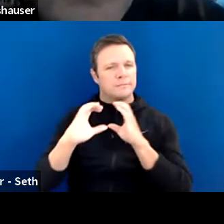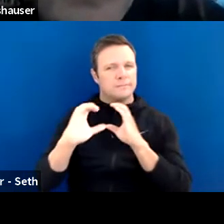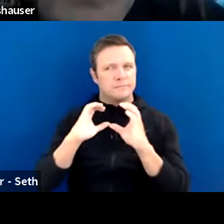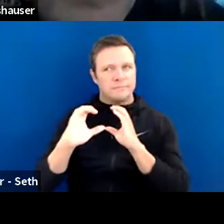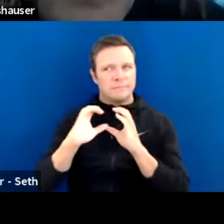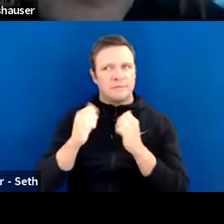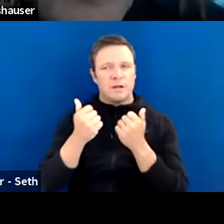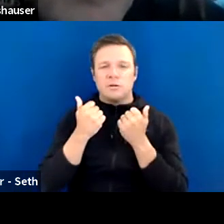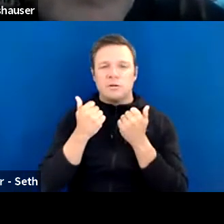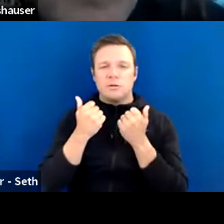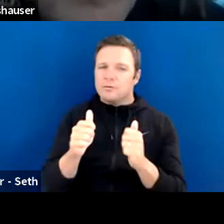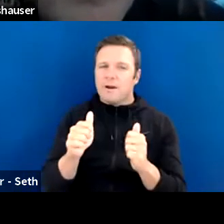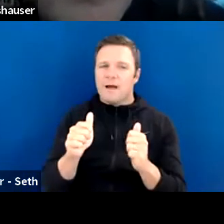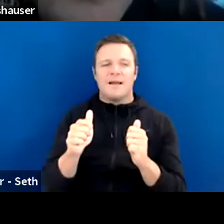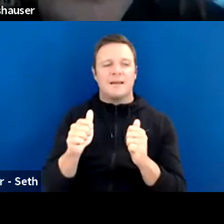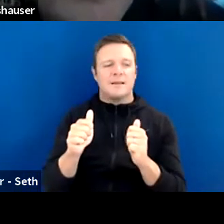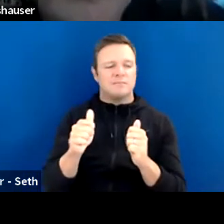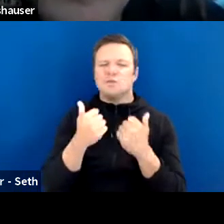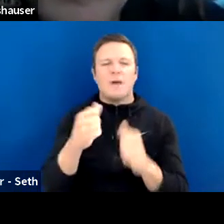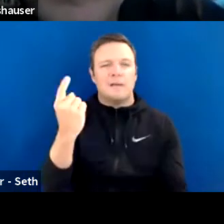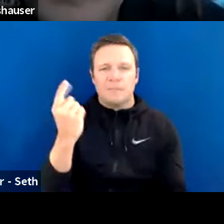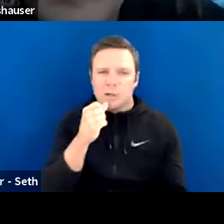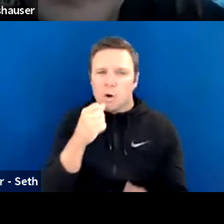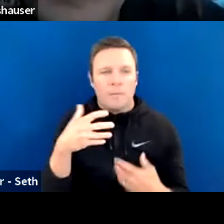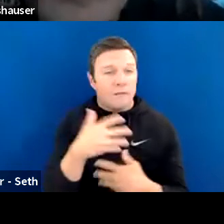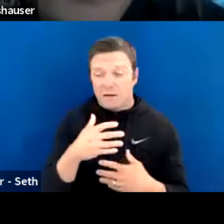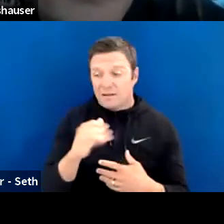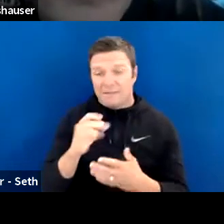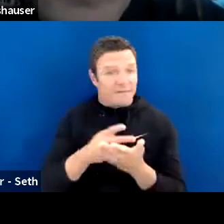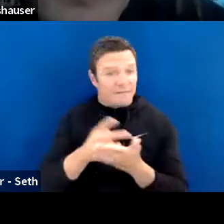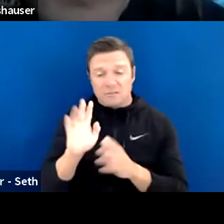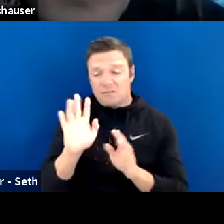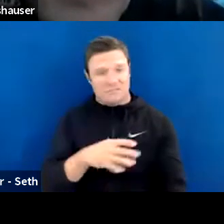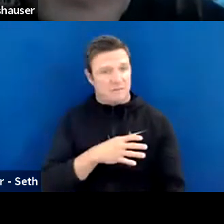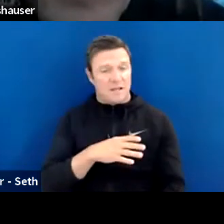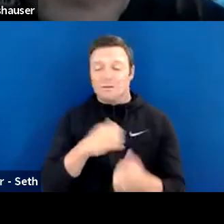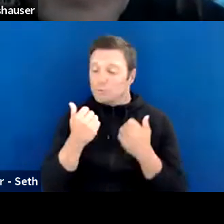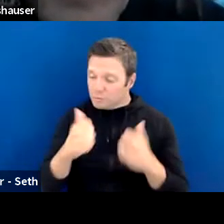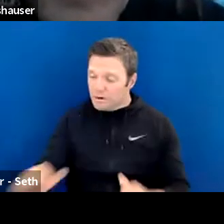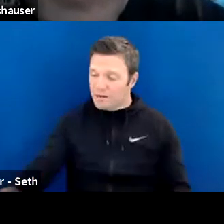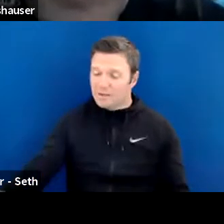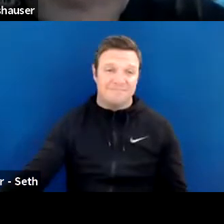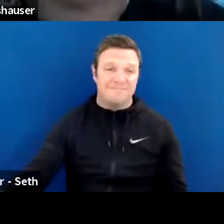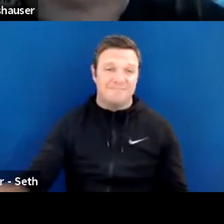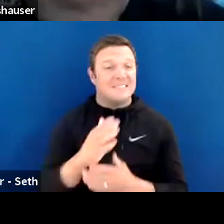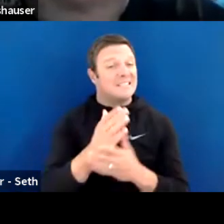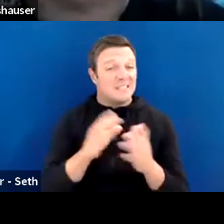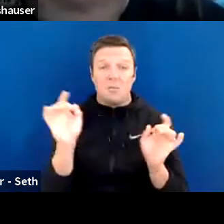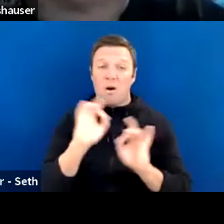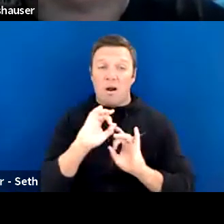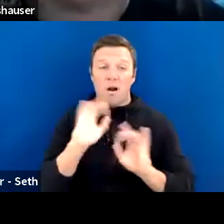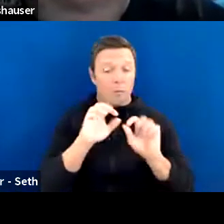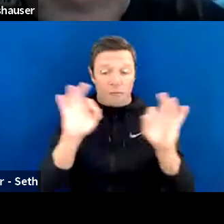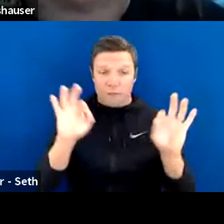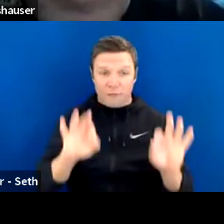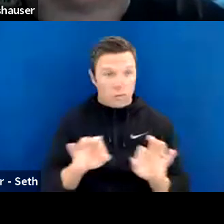try anything, even if you don't be afraid to fail. I think I try every single form. Some were horrible at the end, some worked